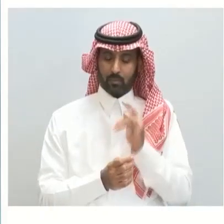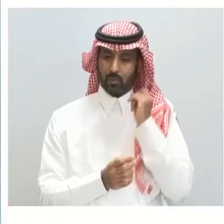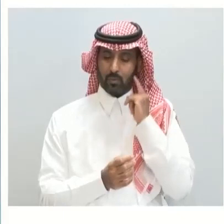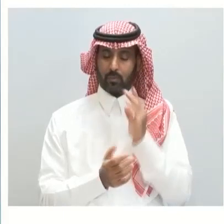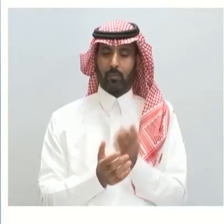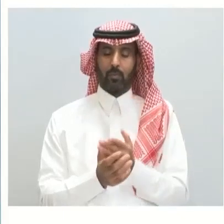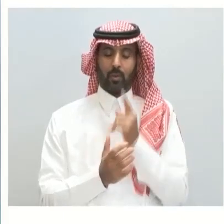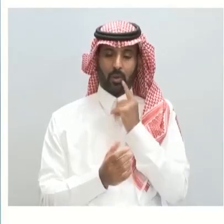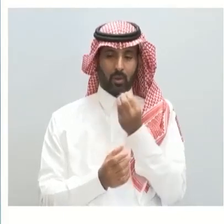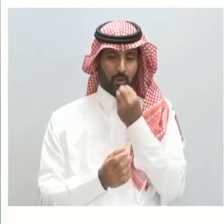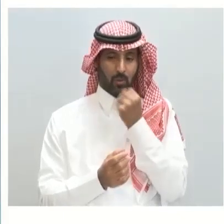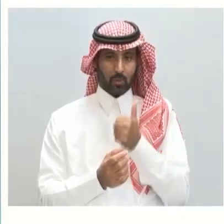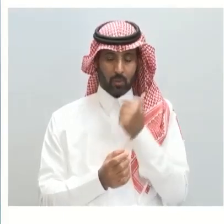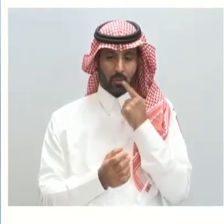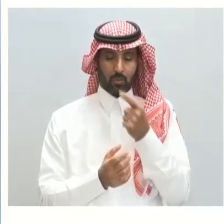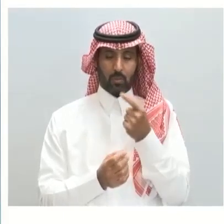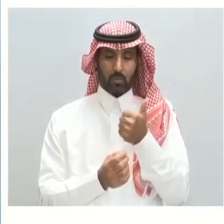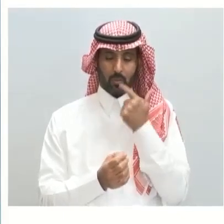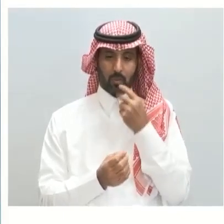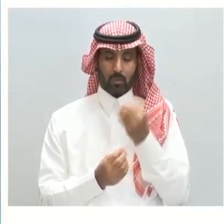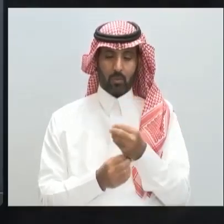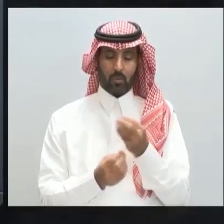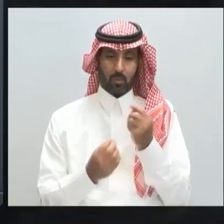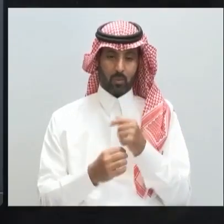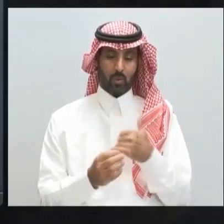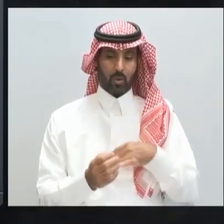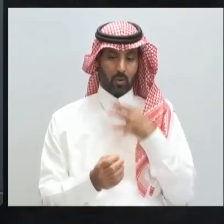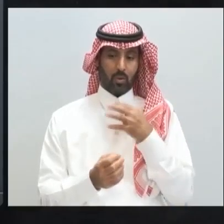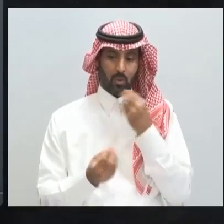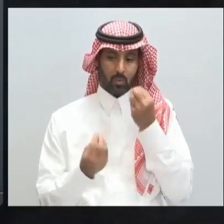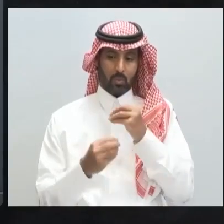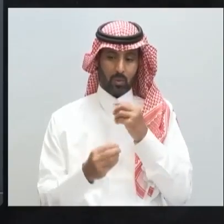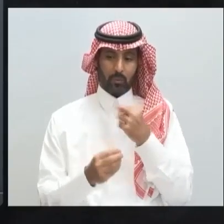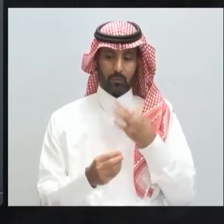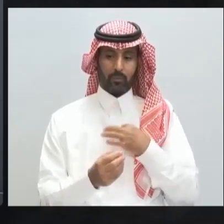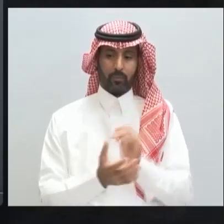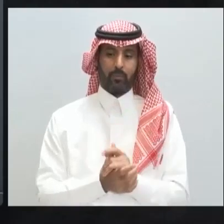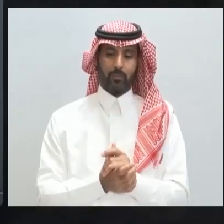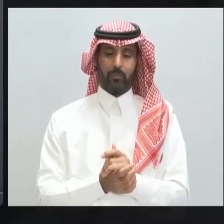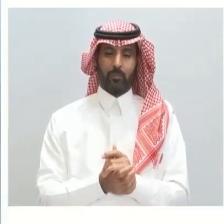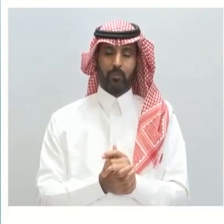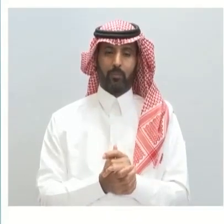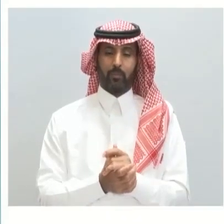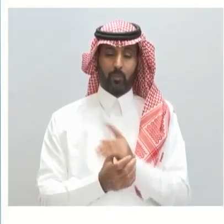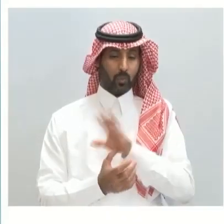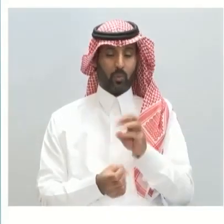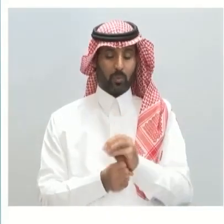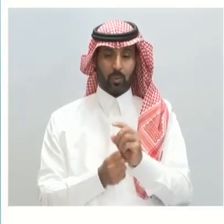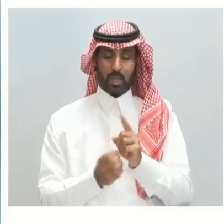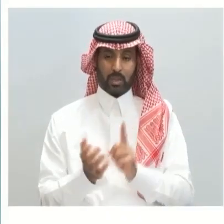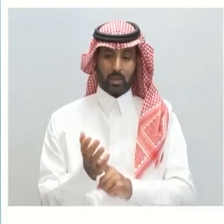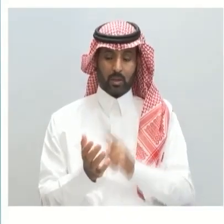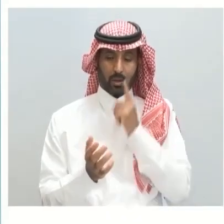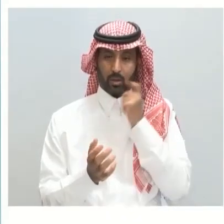about superfoods, the foods that are rich with vitamins and so on. Also, we learned about the evidence that